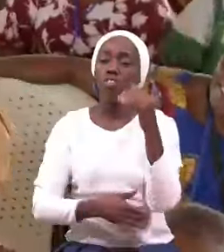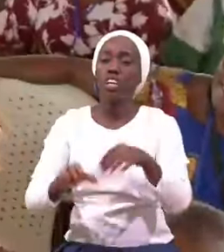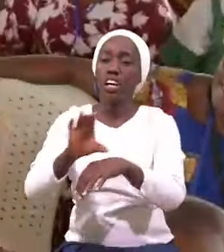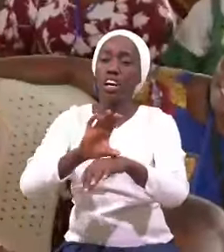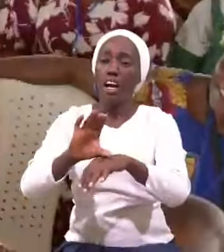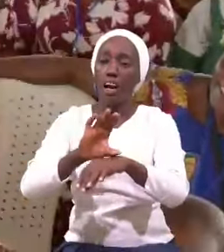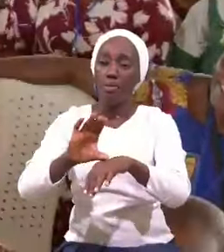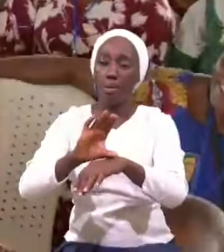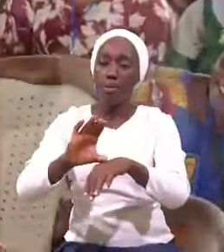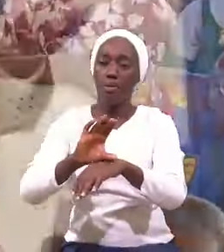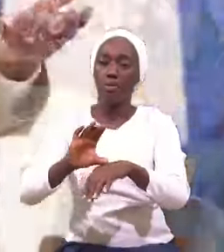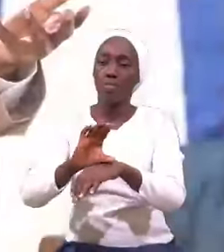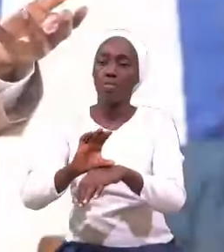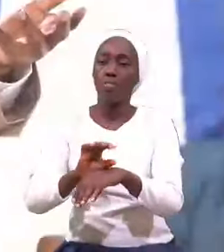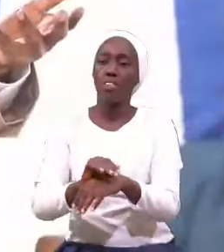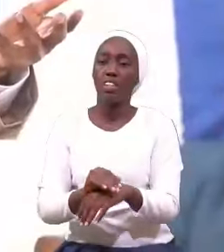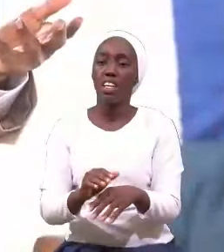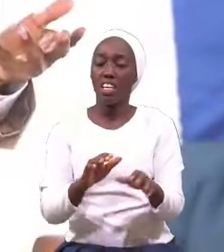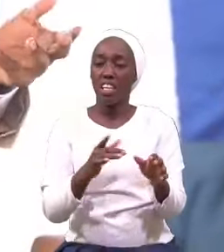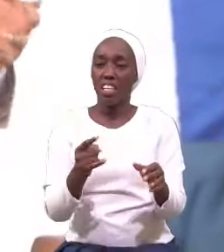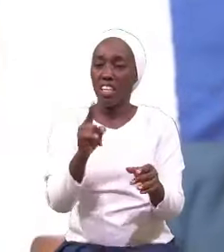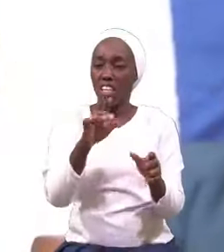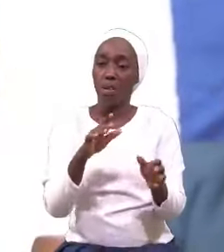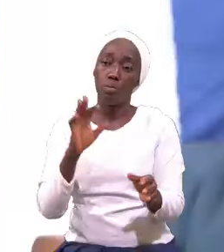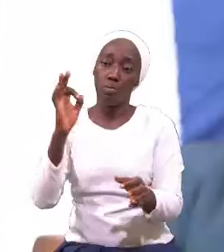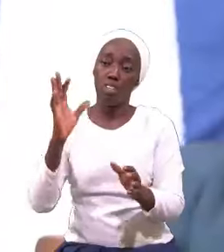I leave Nigeria.